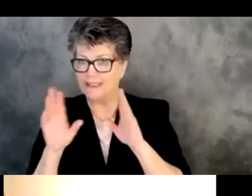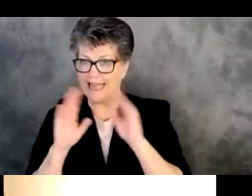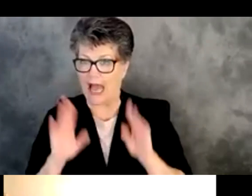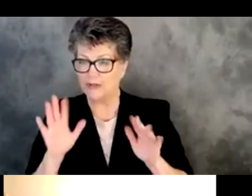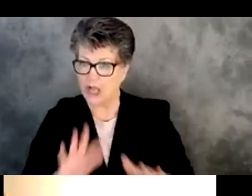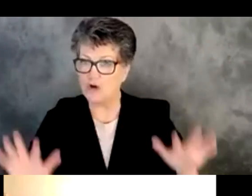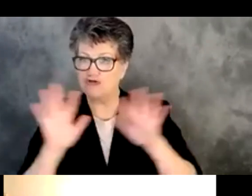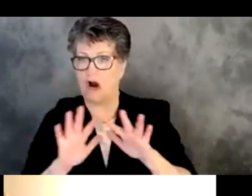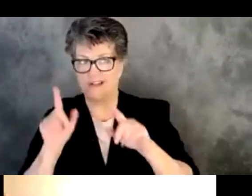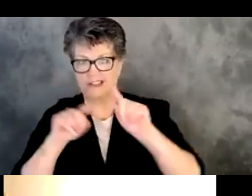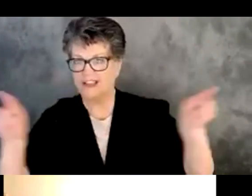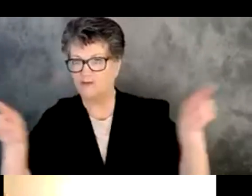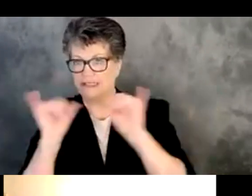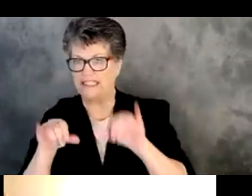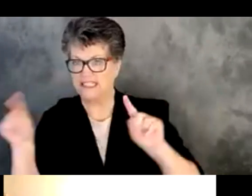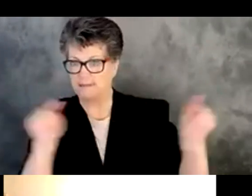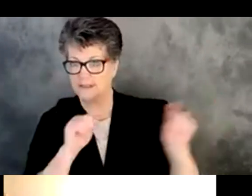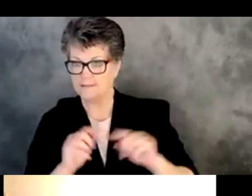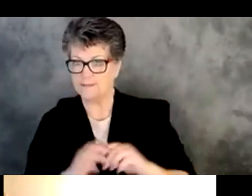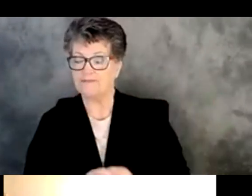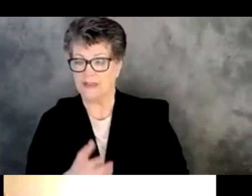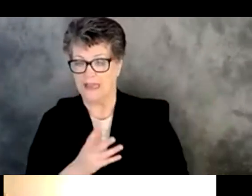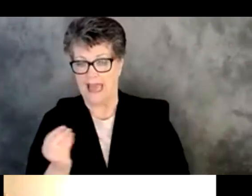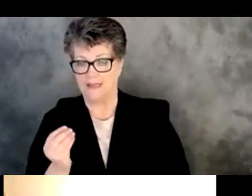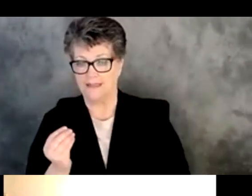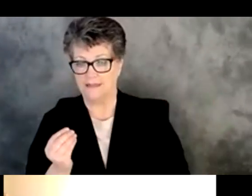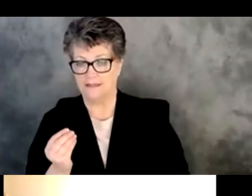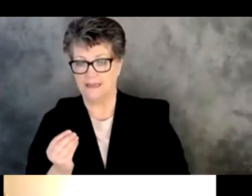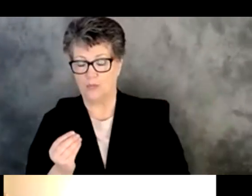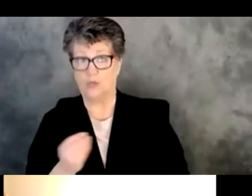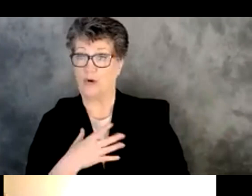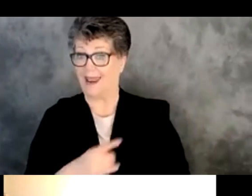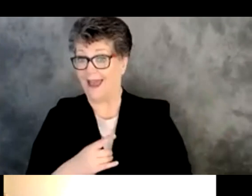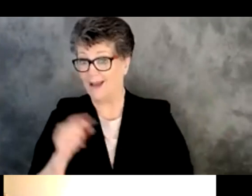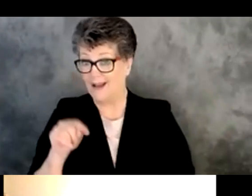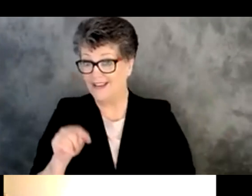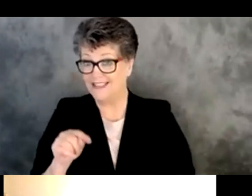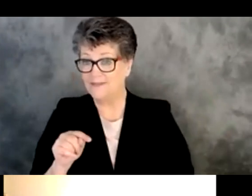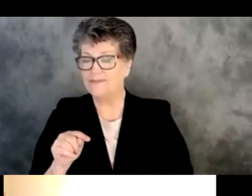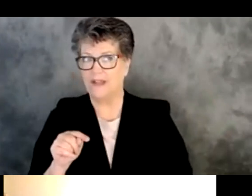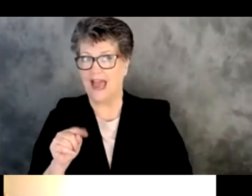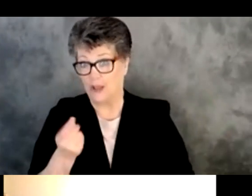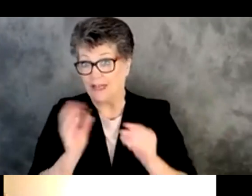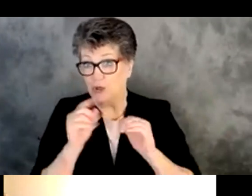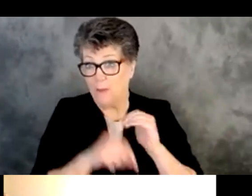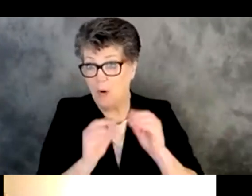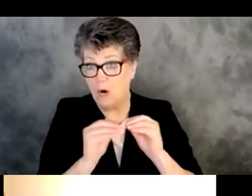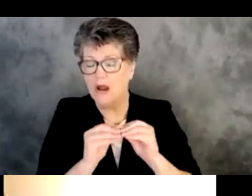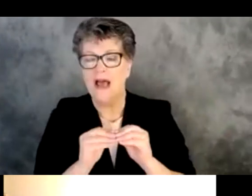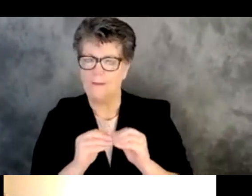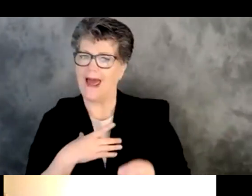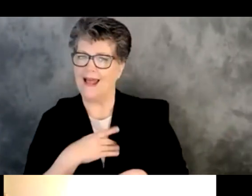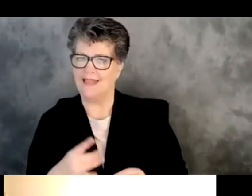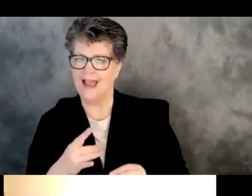the different systems. And it's this, what I like about it, and I think we need to go further, is this looking